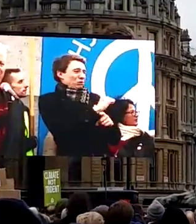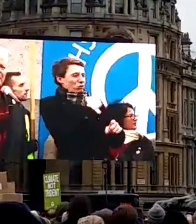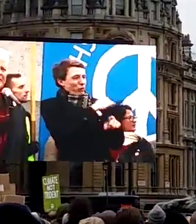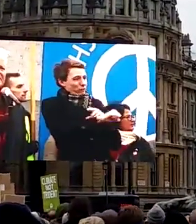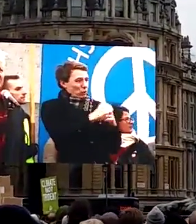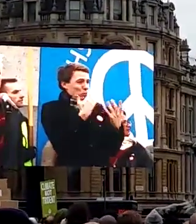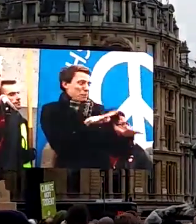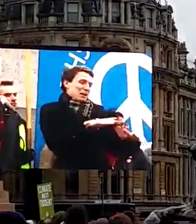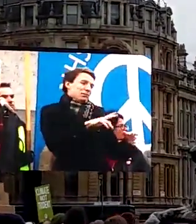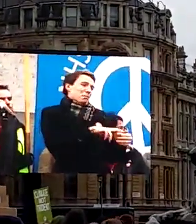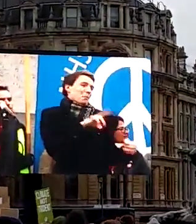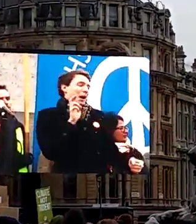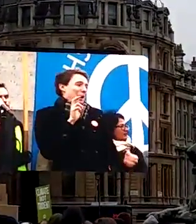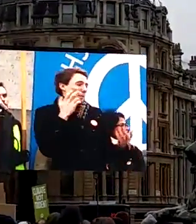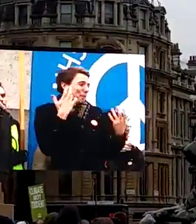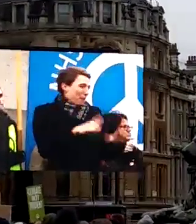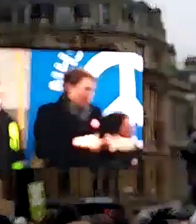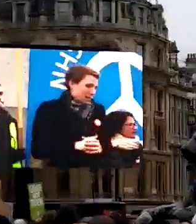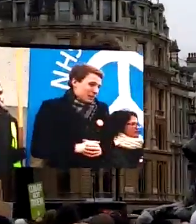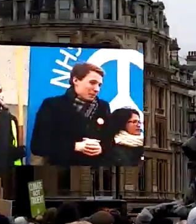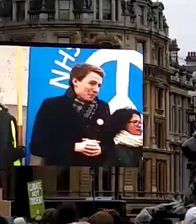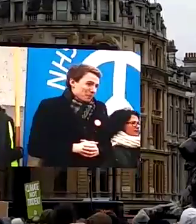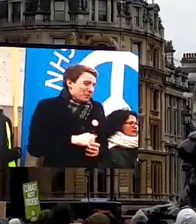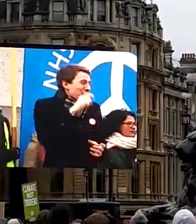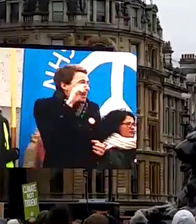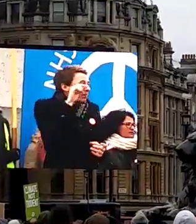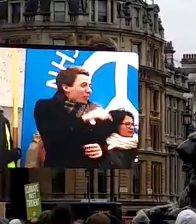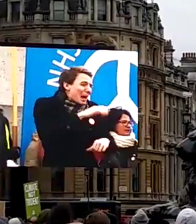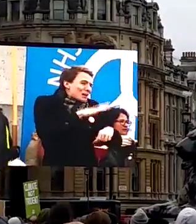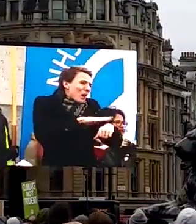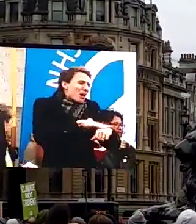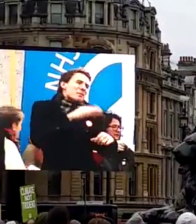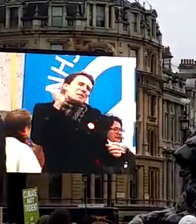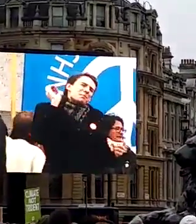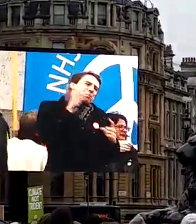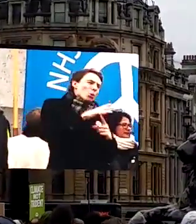of importance in the world, because a leading scientist said no.